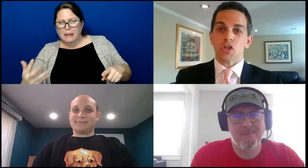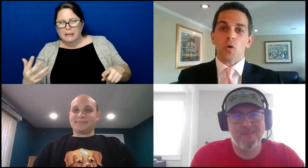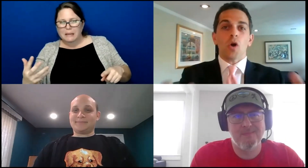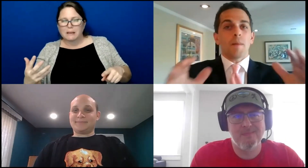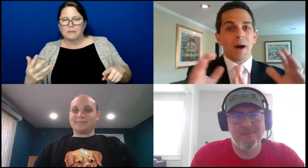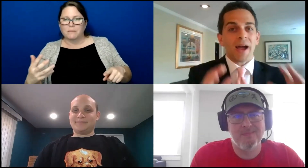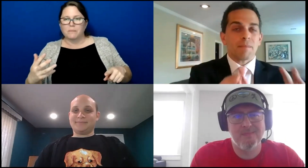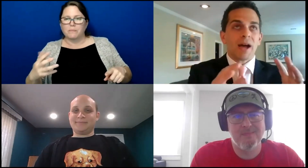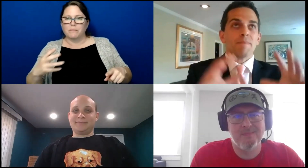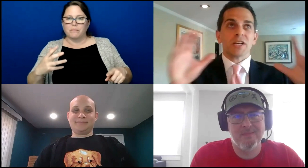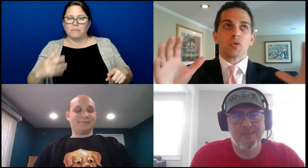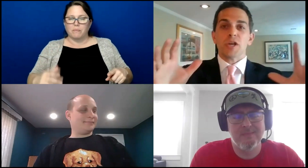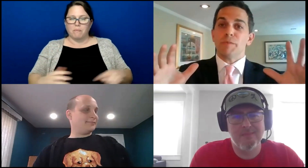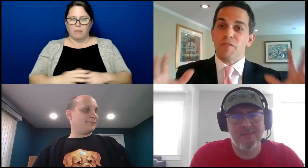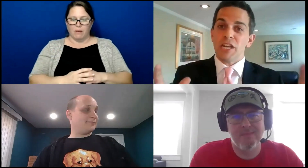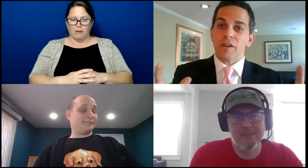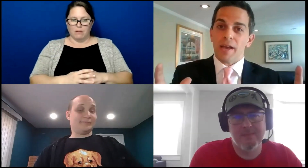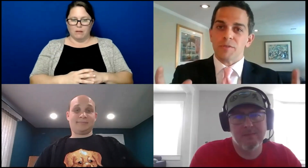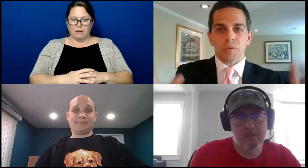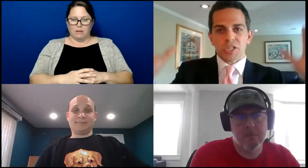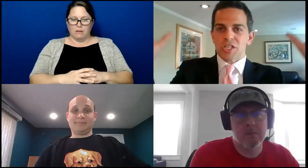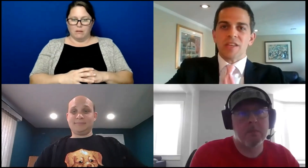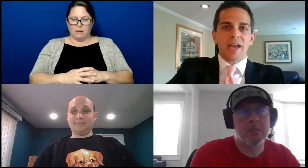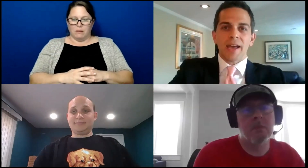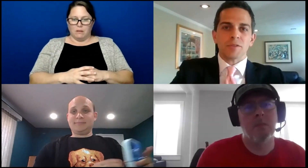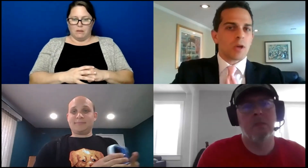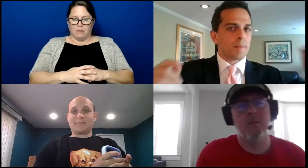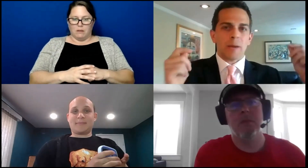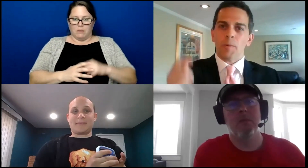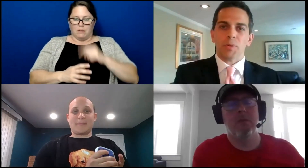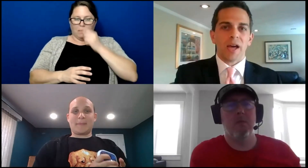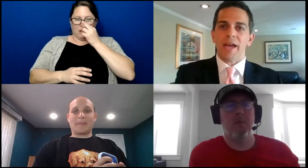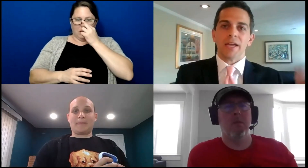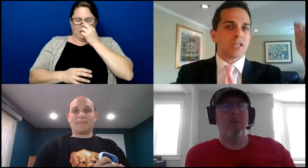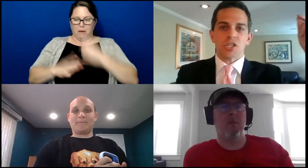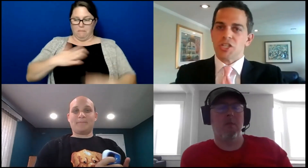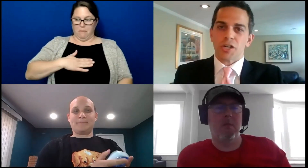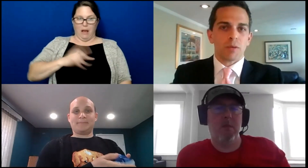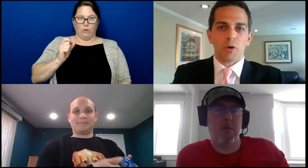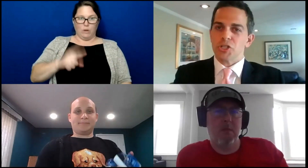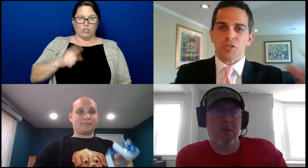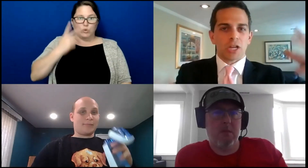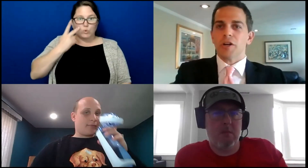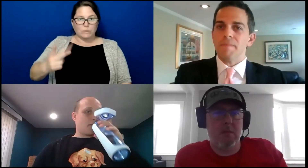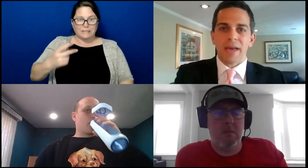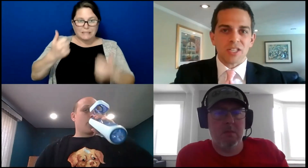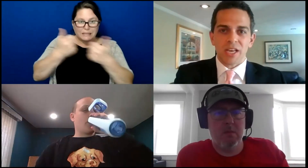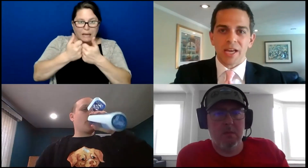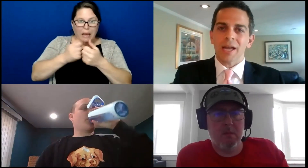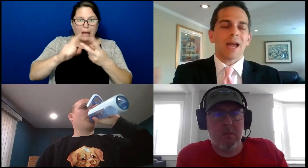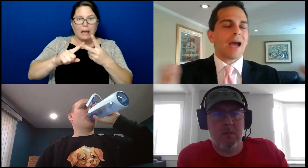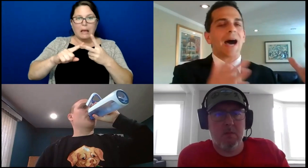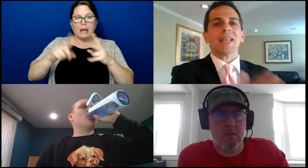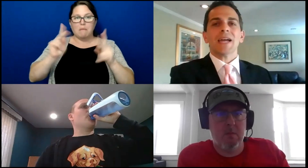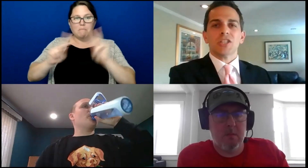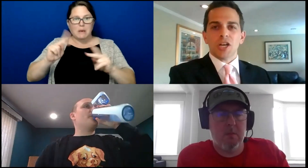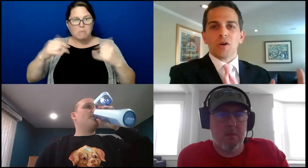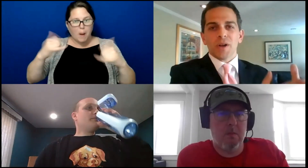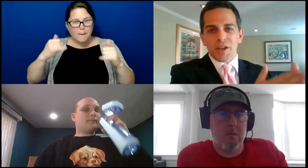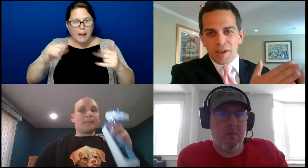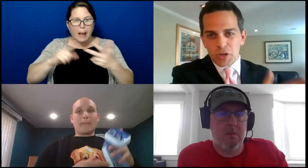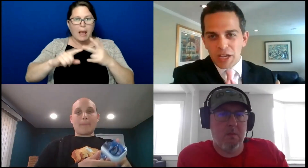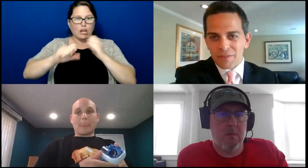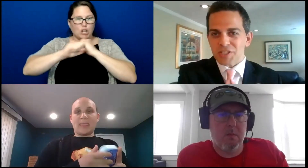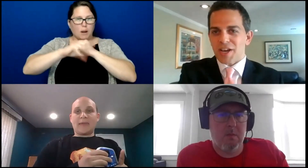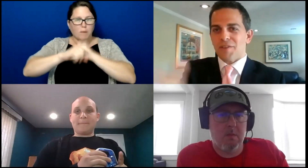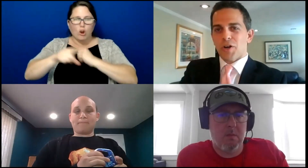minute. Okay, so my biggest question with video games, we see the games, people playing, see the commercials, they look amazing. I'd like to